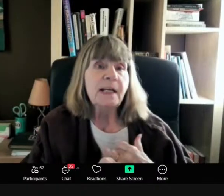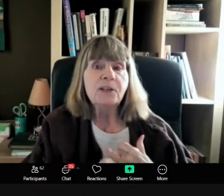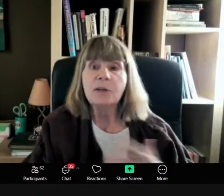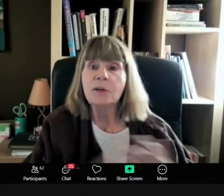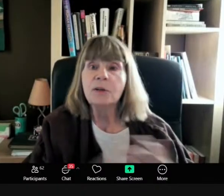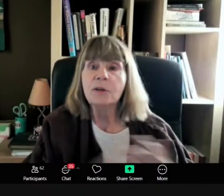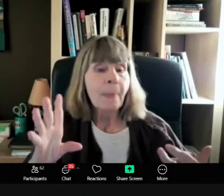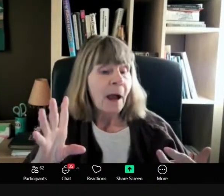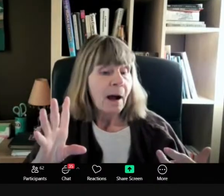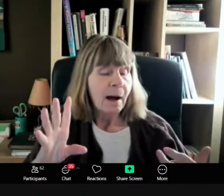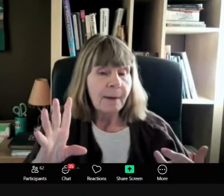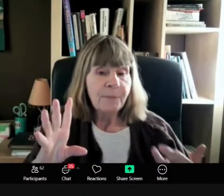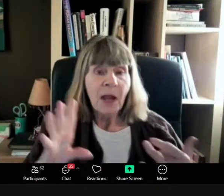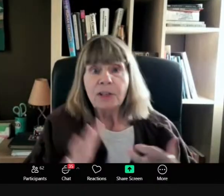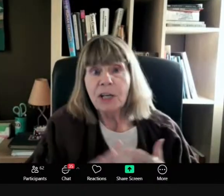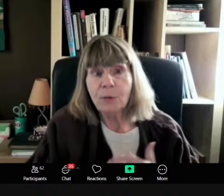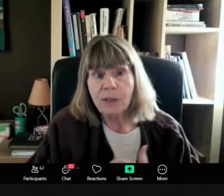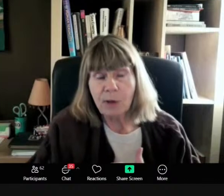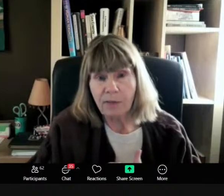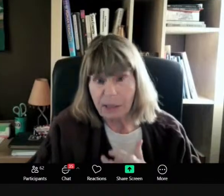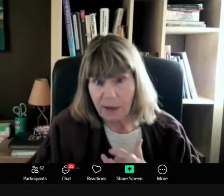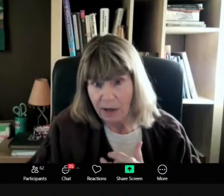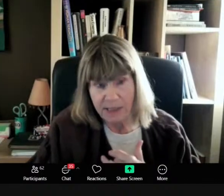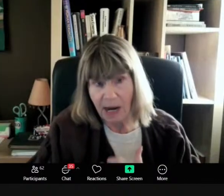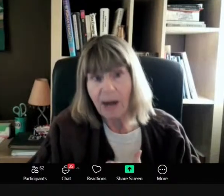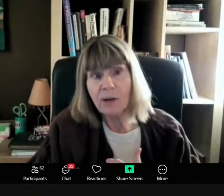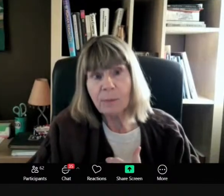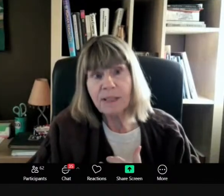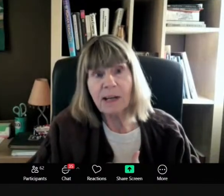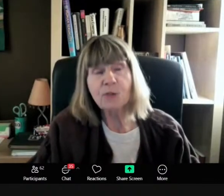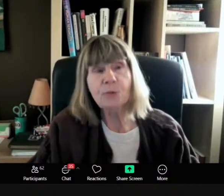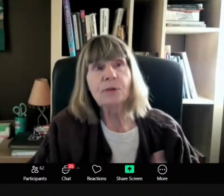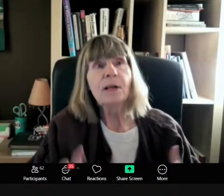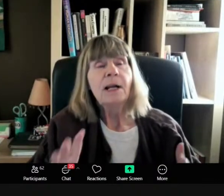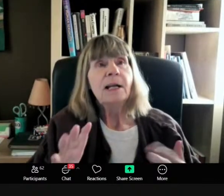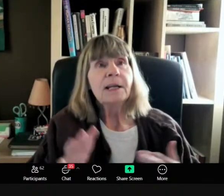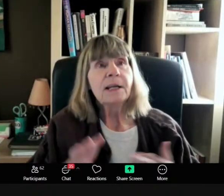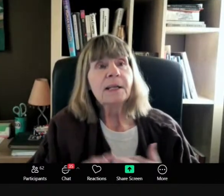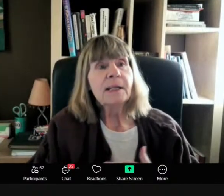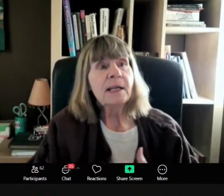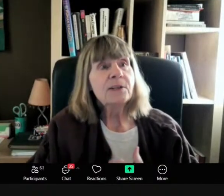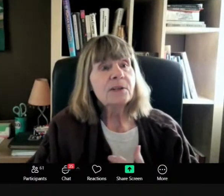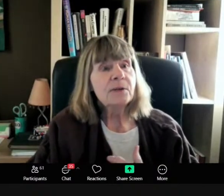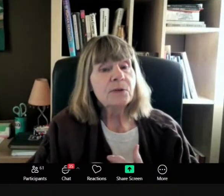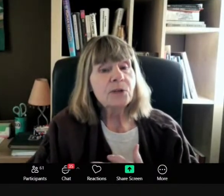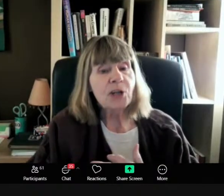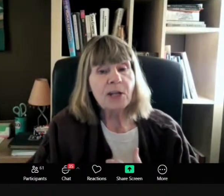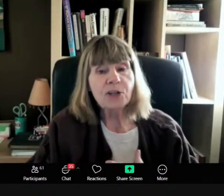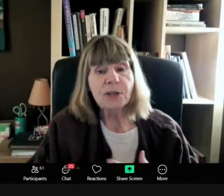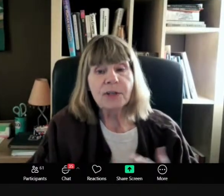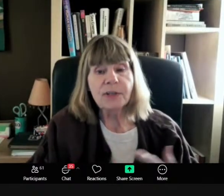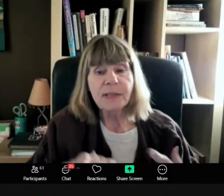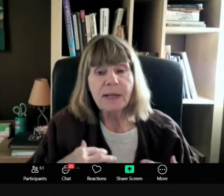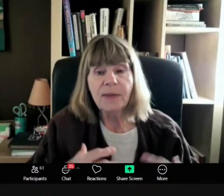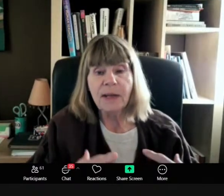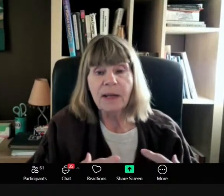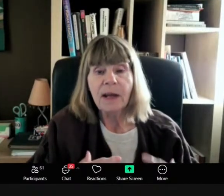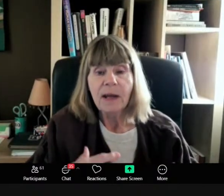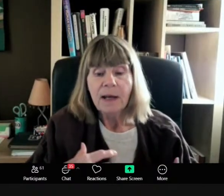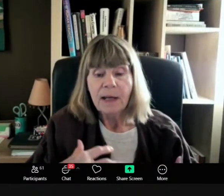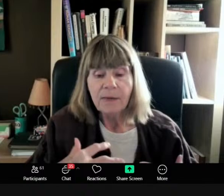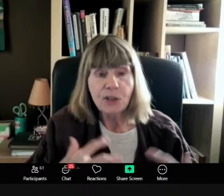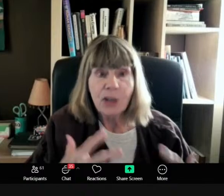changes that lead to a decrease often in our desire to be sexual. It can lead to changes in